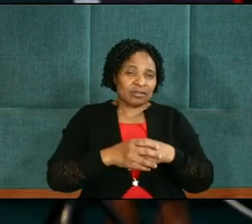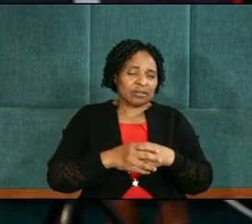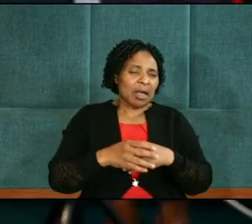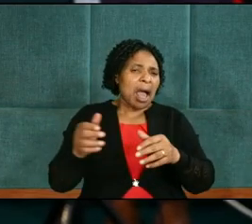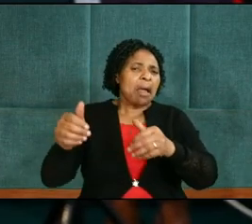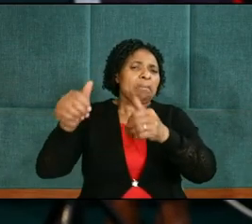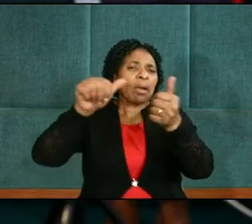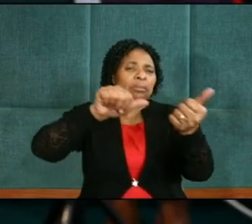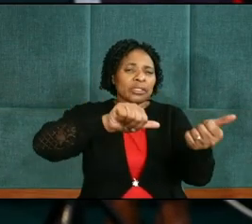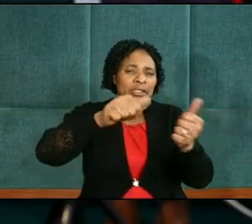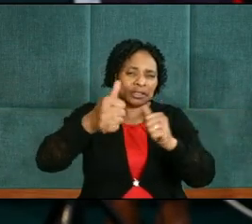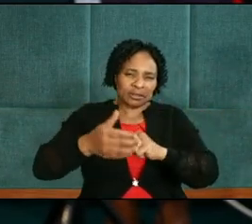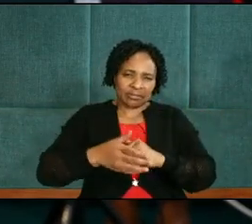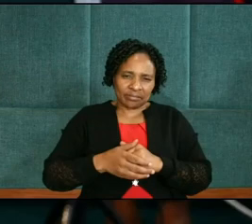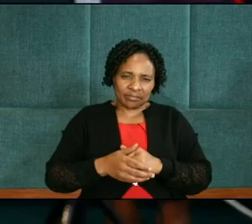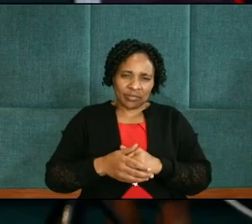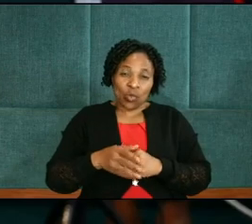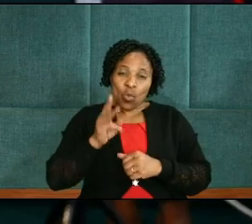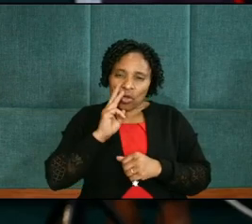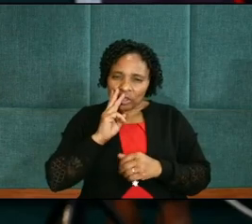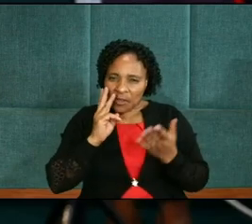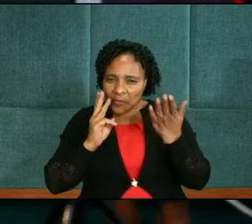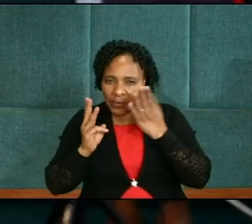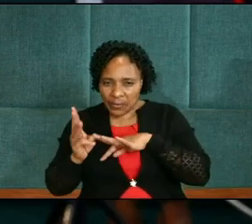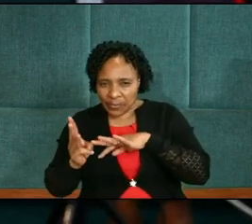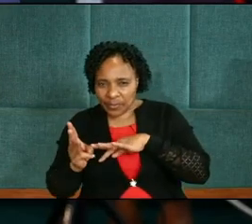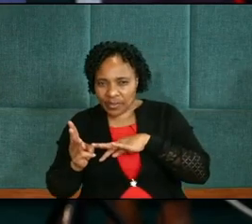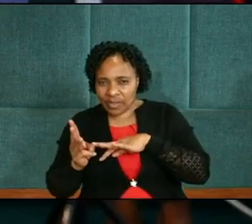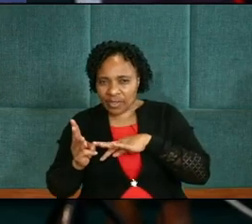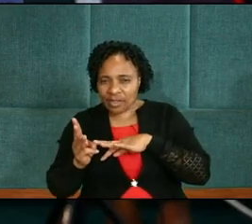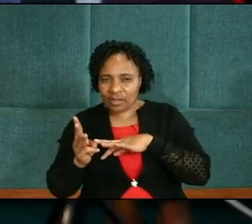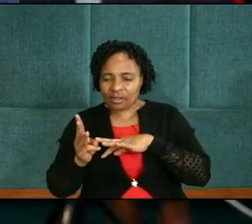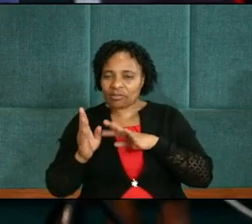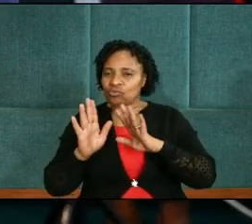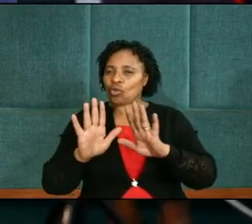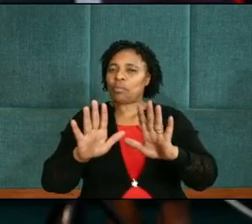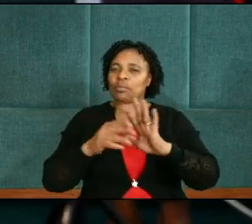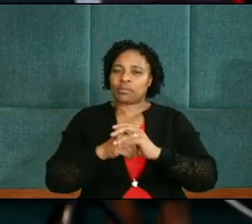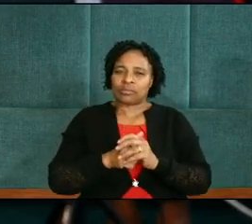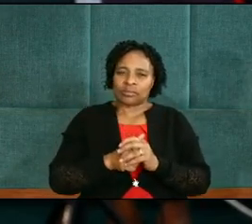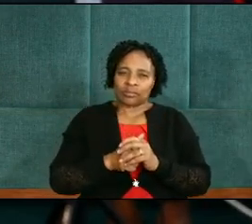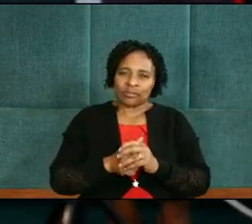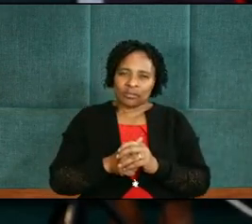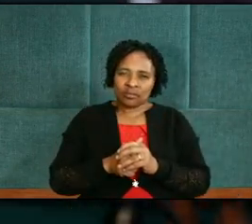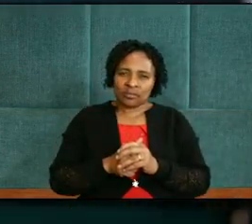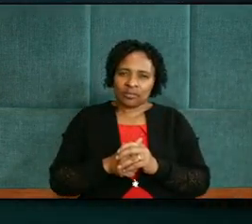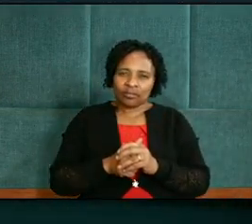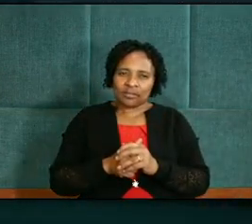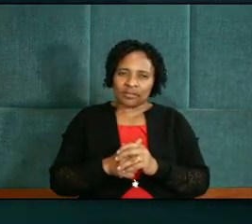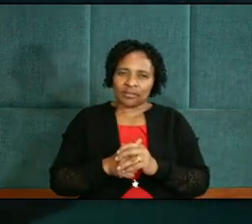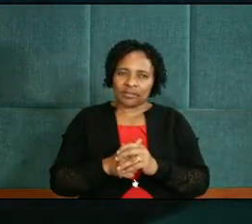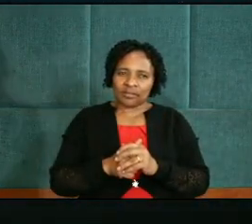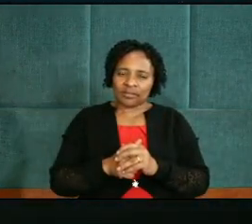are baptized by water? Full stop.